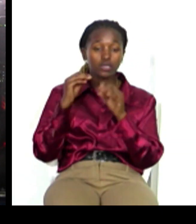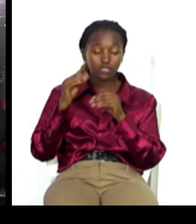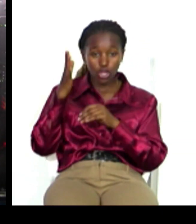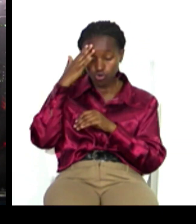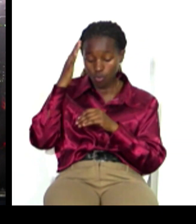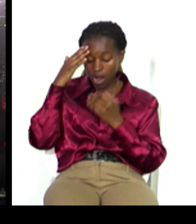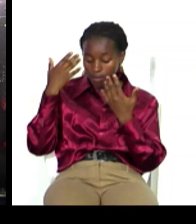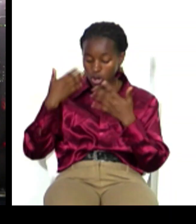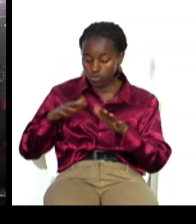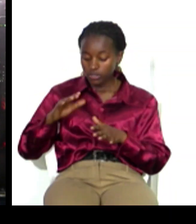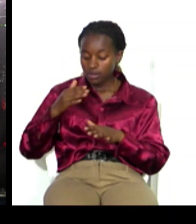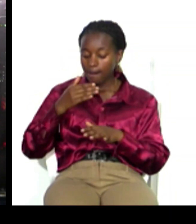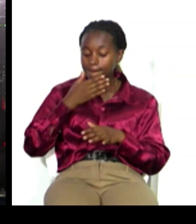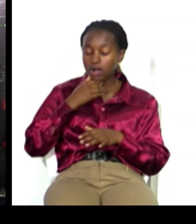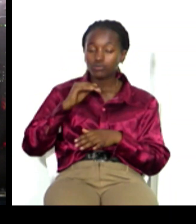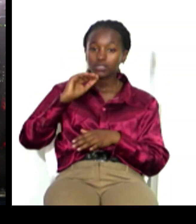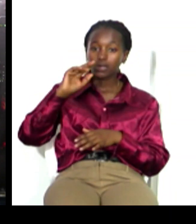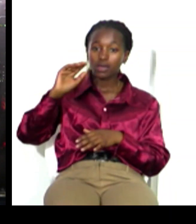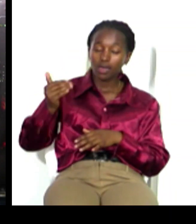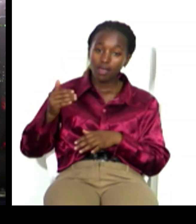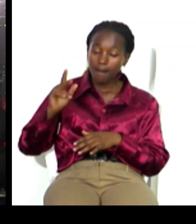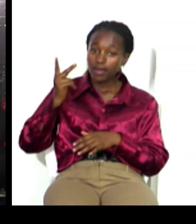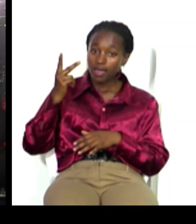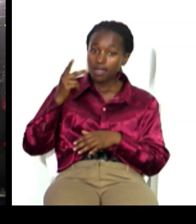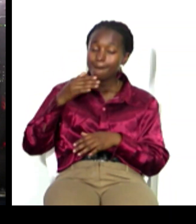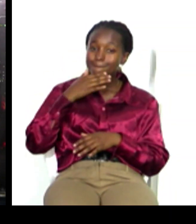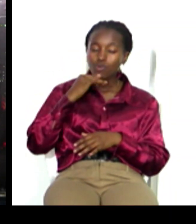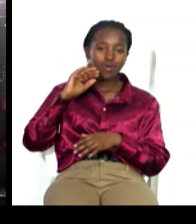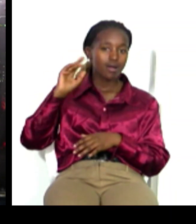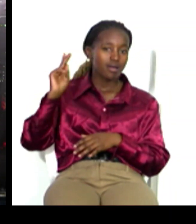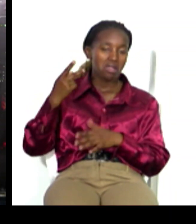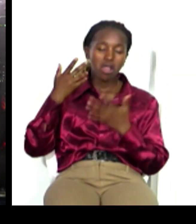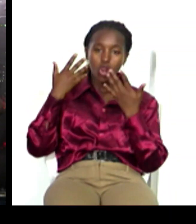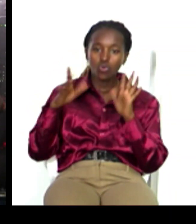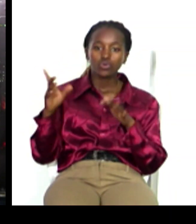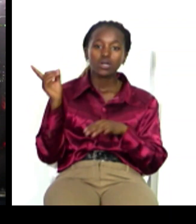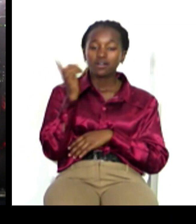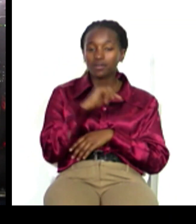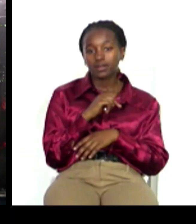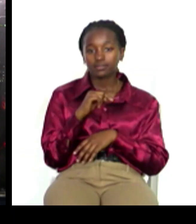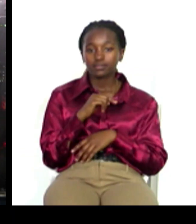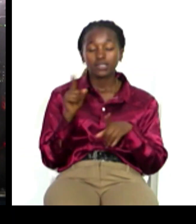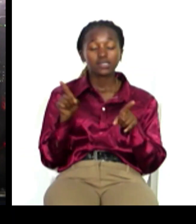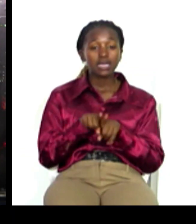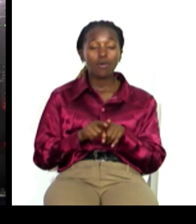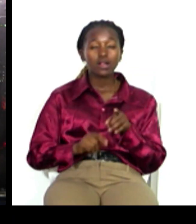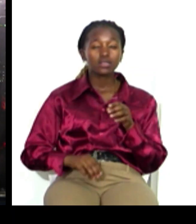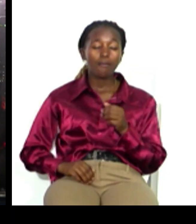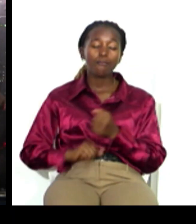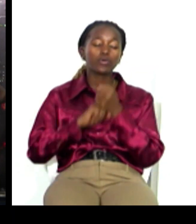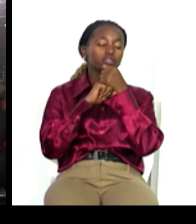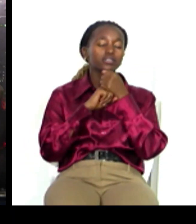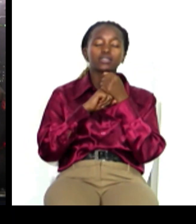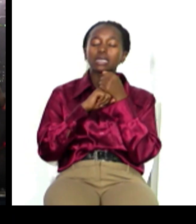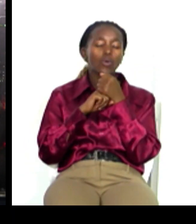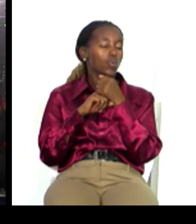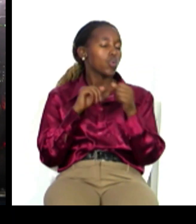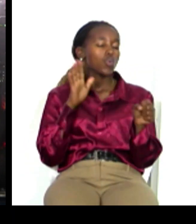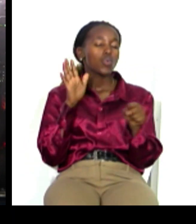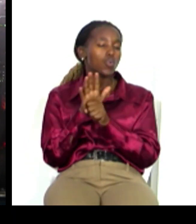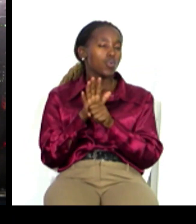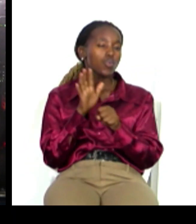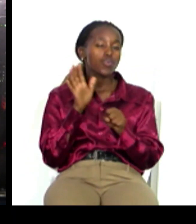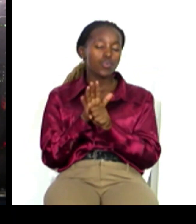Mount Kenya will support with 6 million votes. Waliko wengi. There are people that wanasemanga ile ni kumera. If they goes to